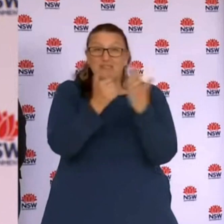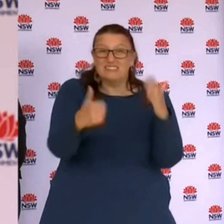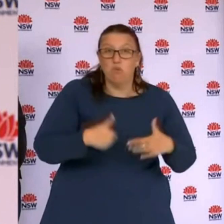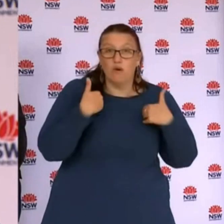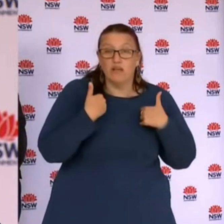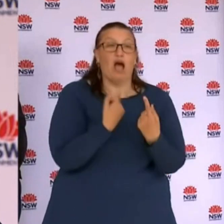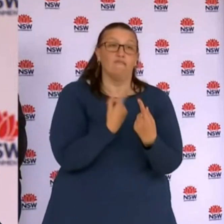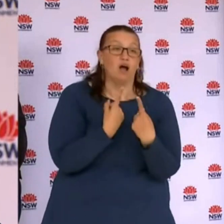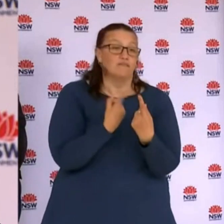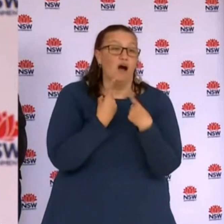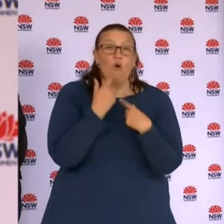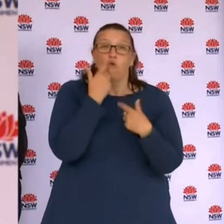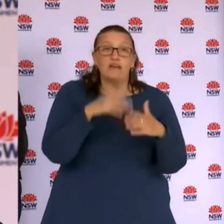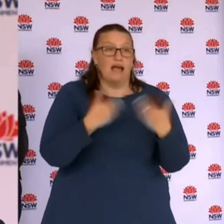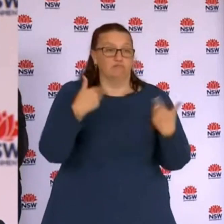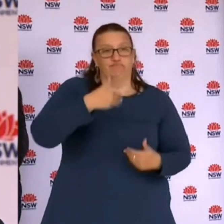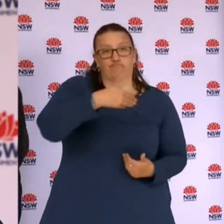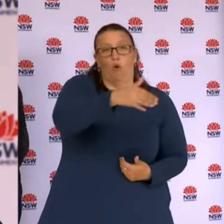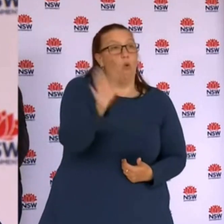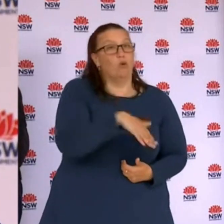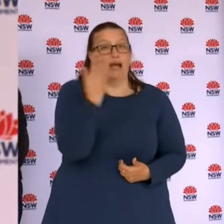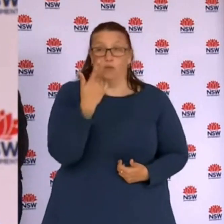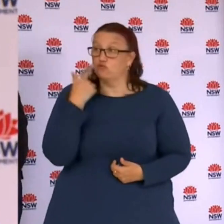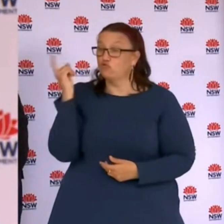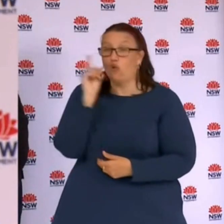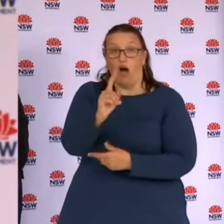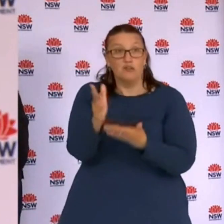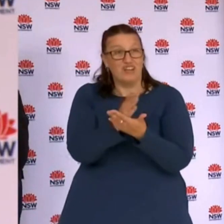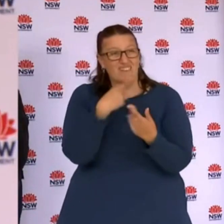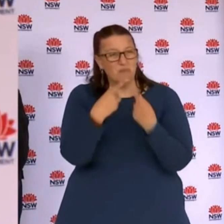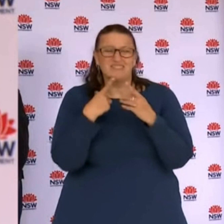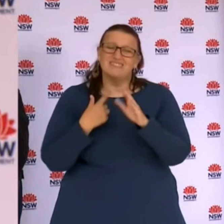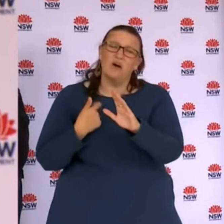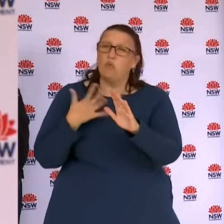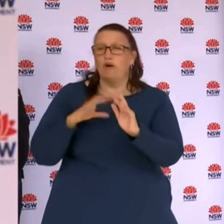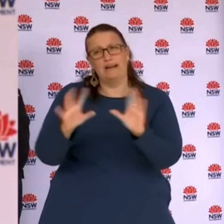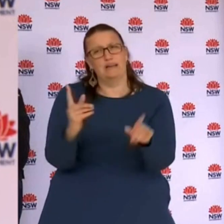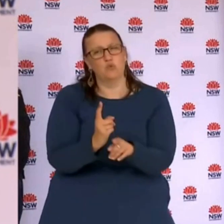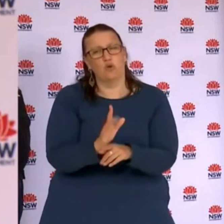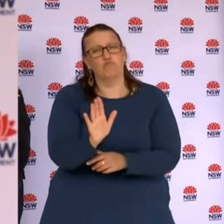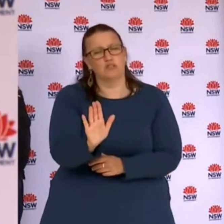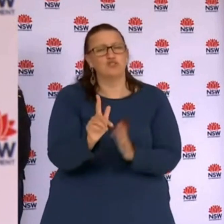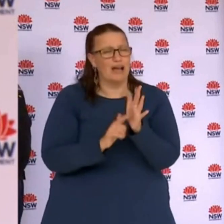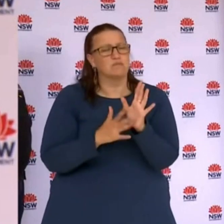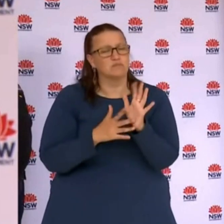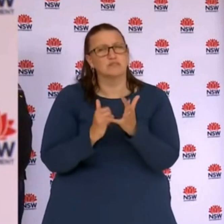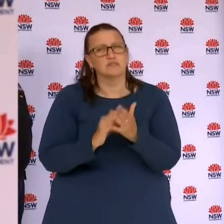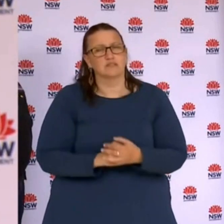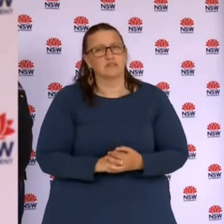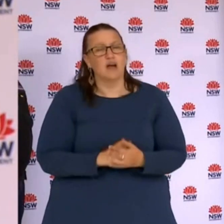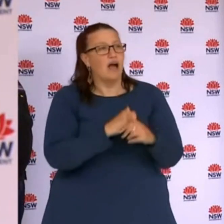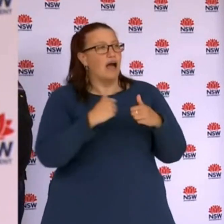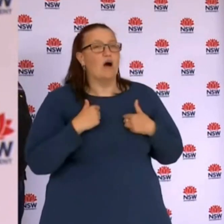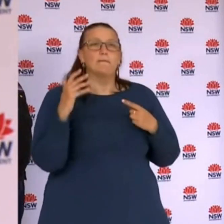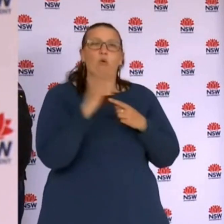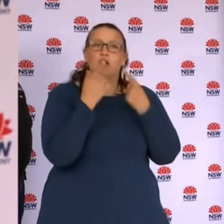We get advice all day, every day, James, and we come out here and we try and share the message. Can I just make very clear, the message for our community at the